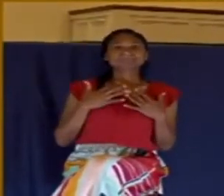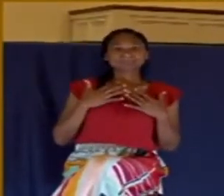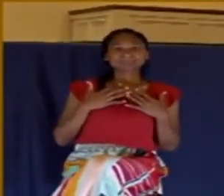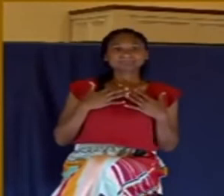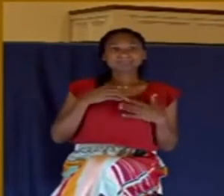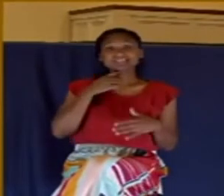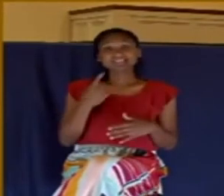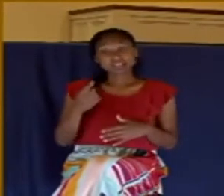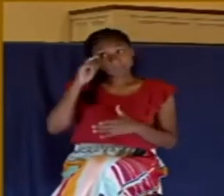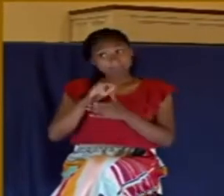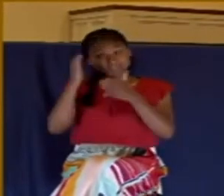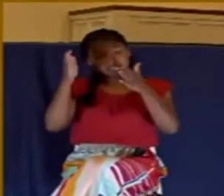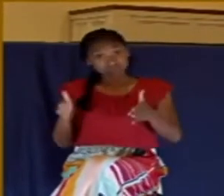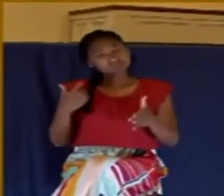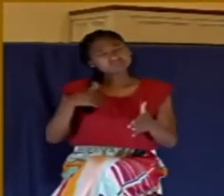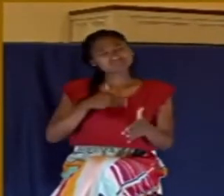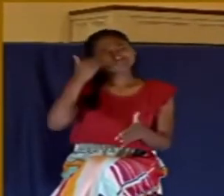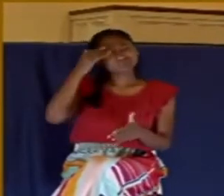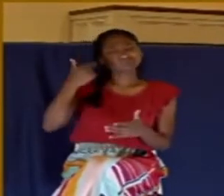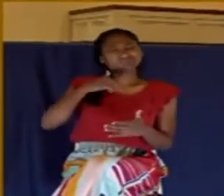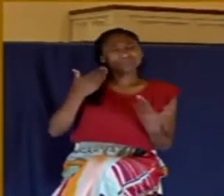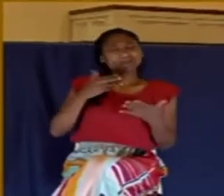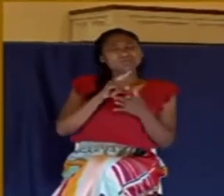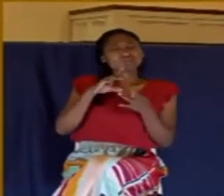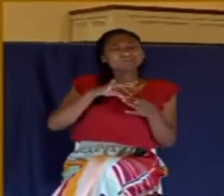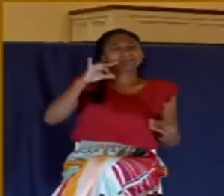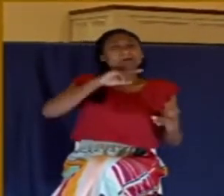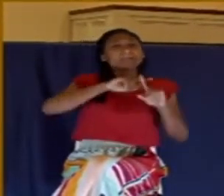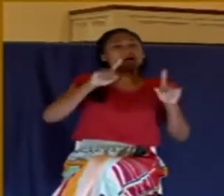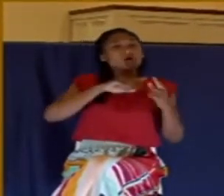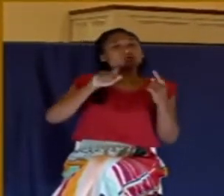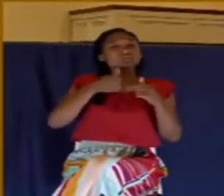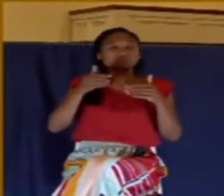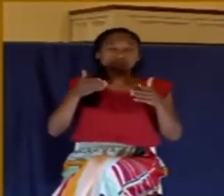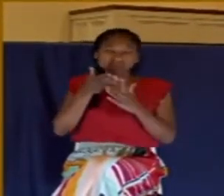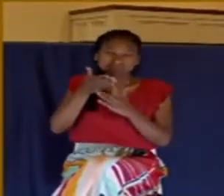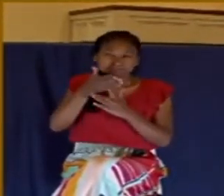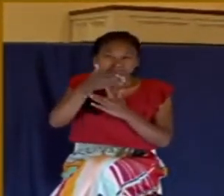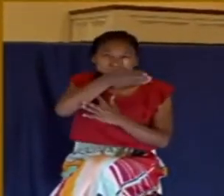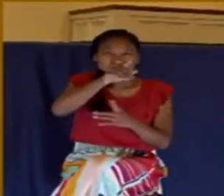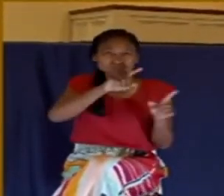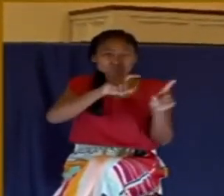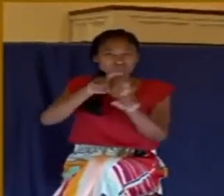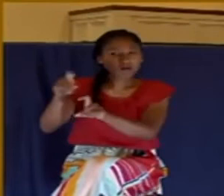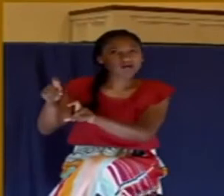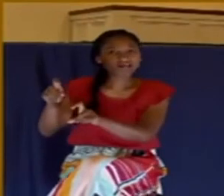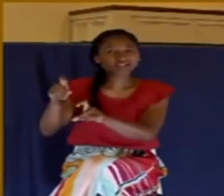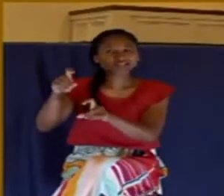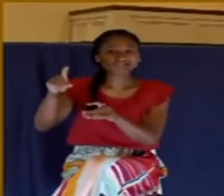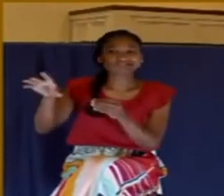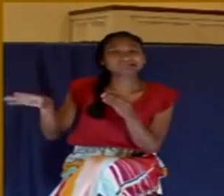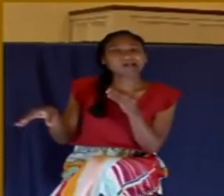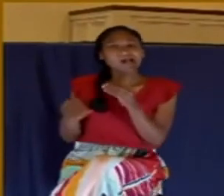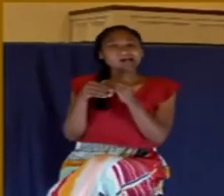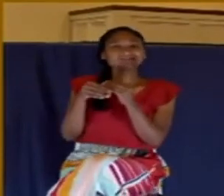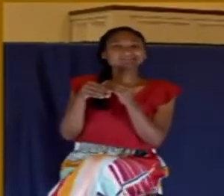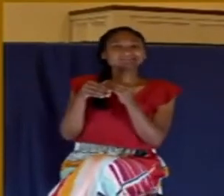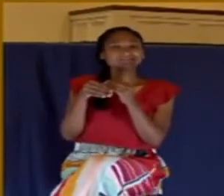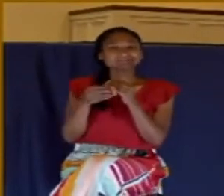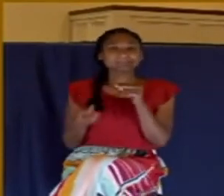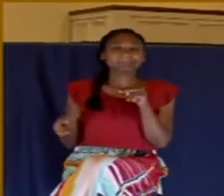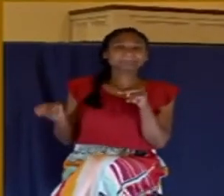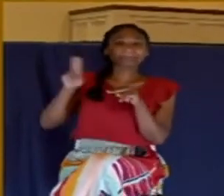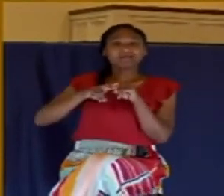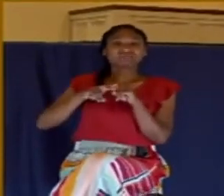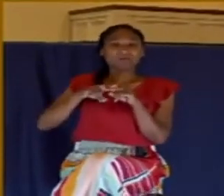here. We all know that we all have the Holy Spirit, but there's a sense in which when you go through the fiery trial, there's something extra that you get. There's